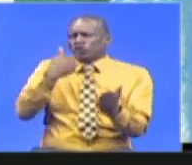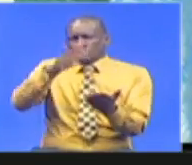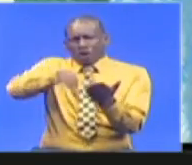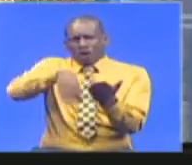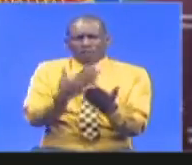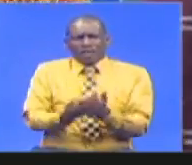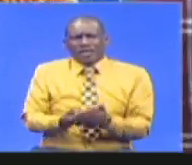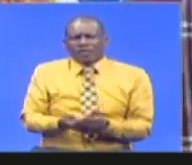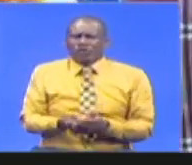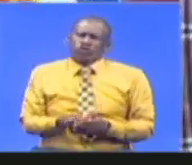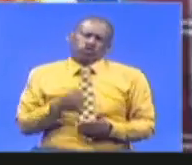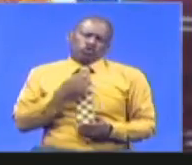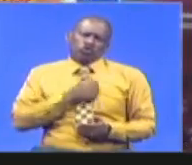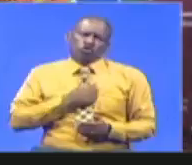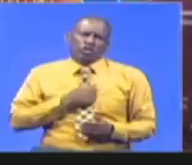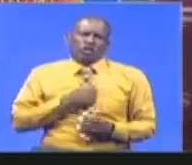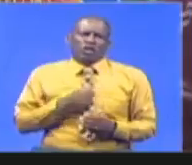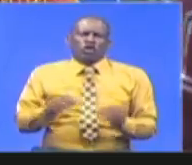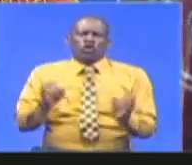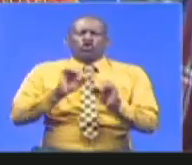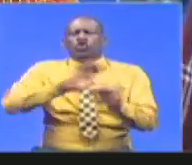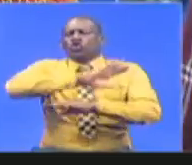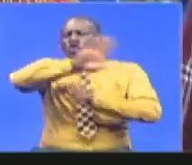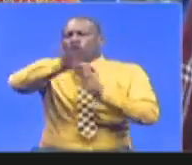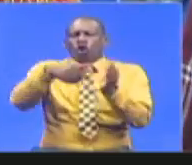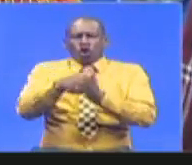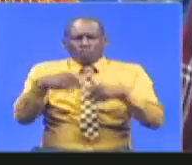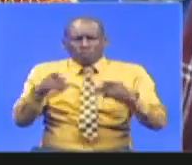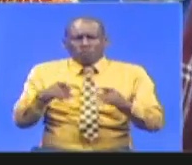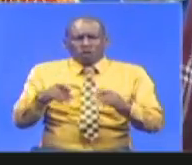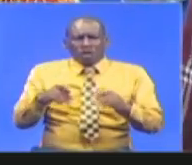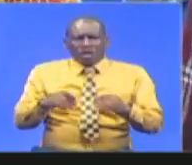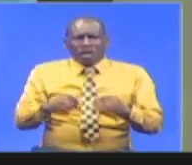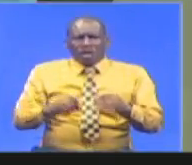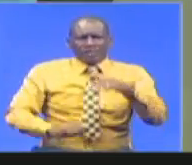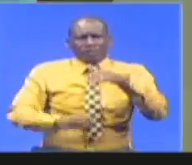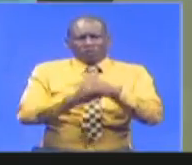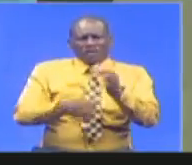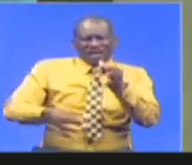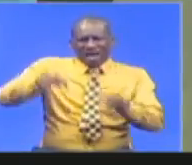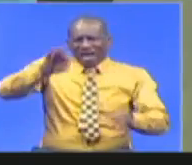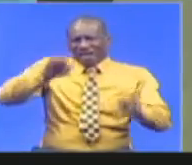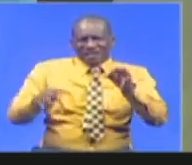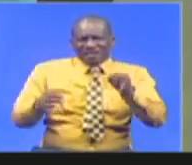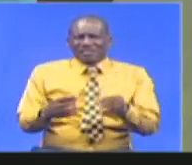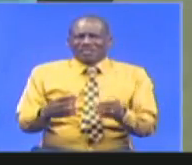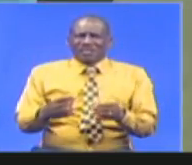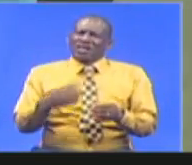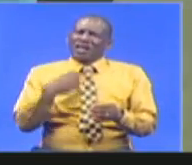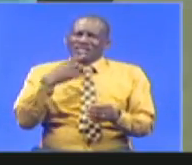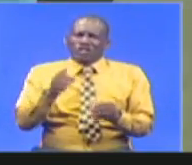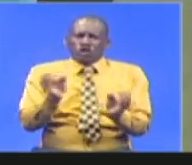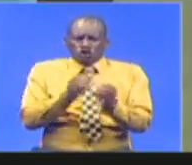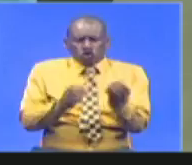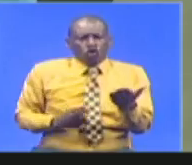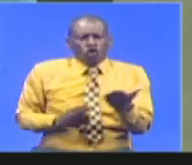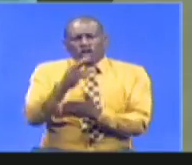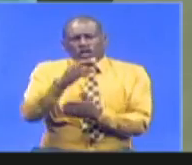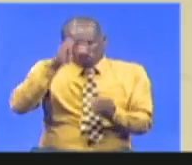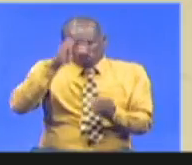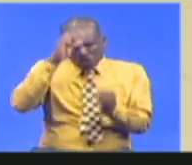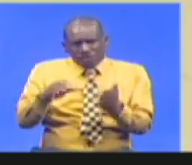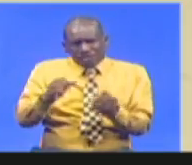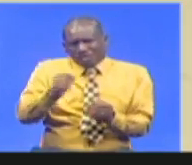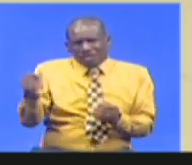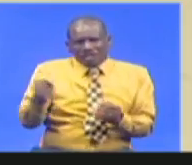fanya makosa. Not everyone is convinced, however. Analysts are reading conmanship and dishonesty on the governor's part